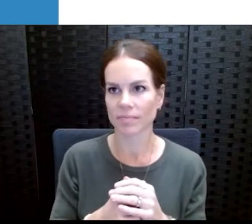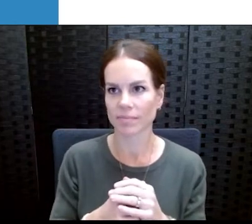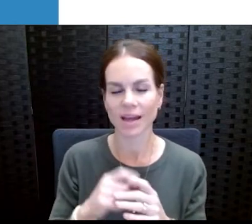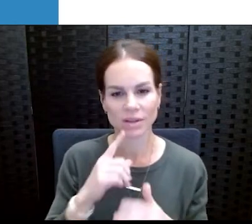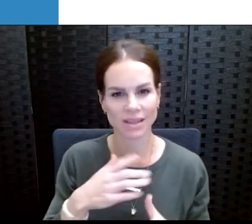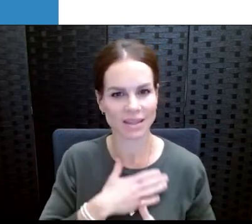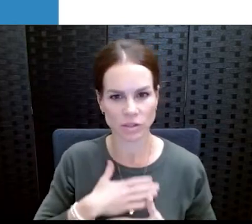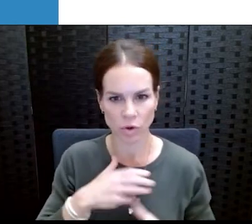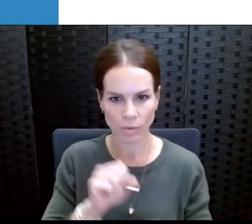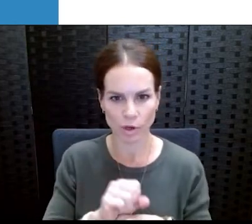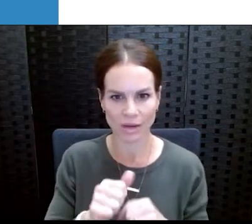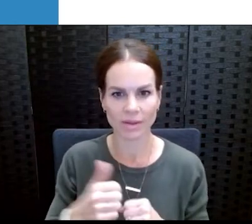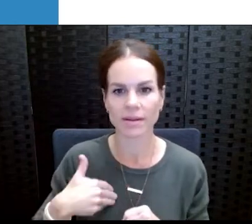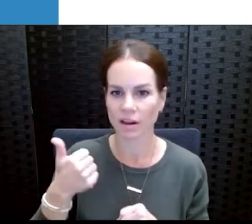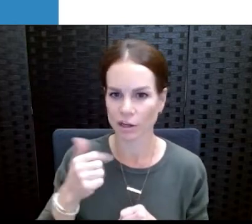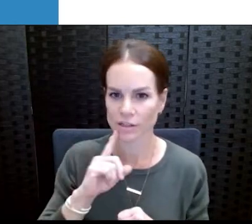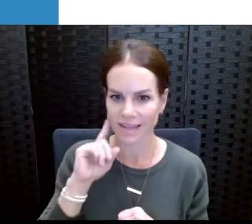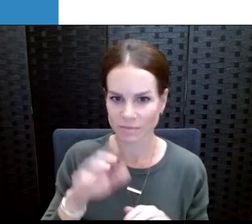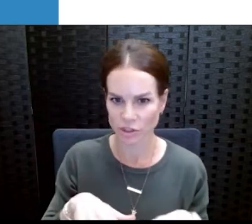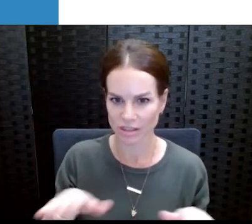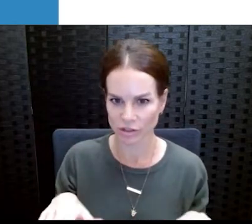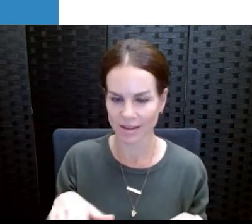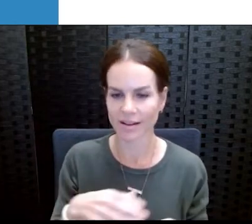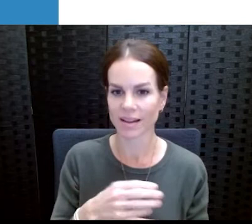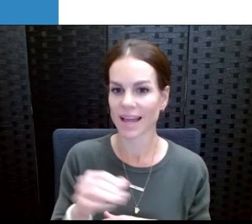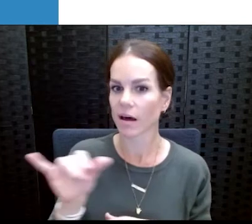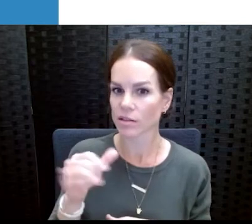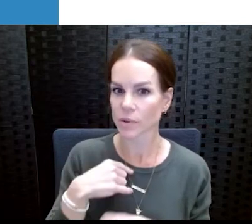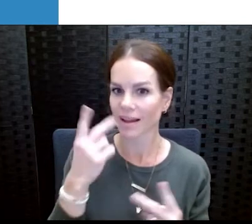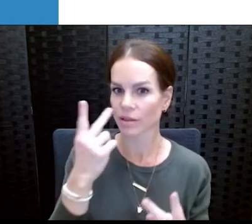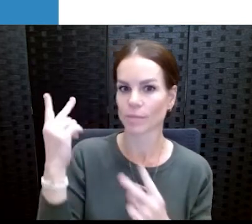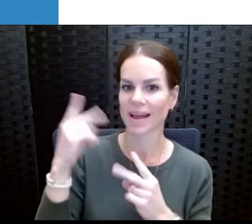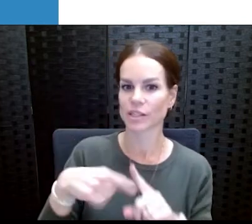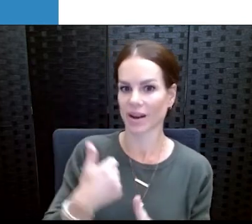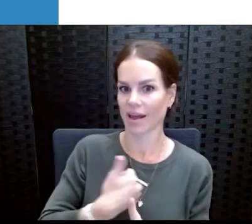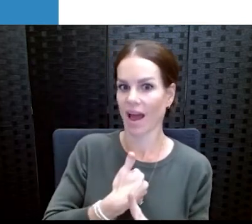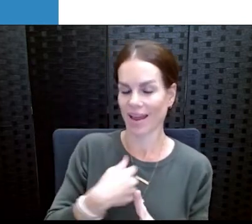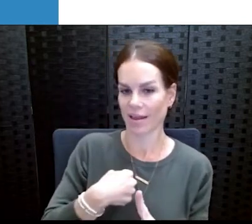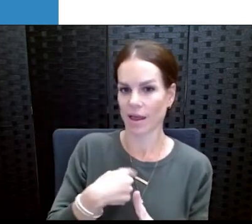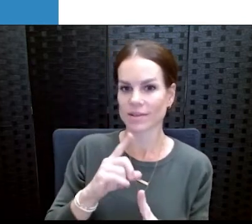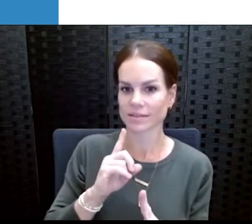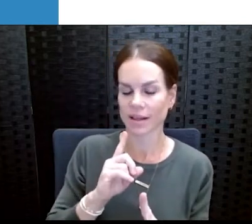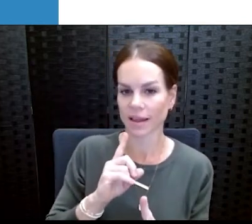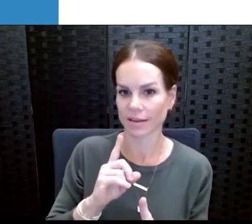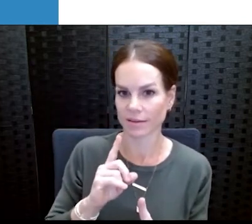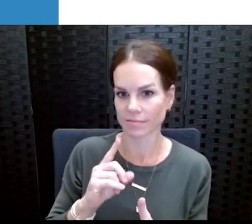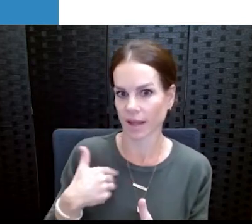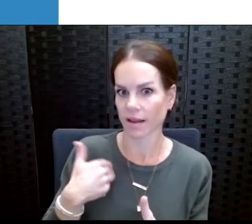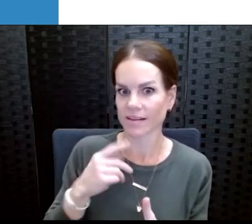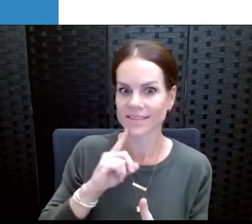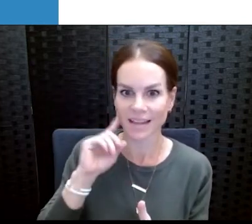adult, I enjoy working with younger deaf children. And also I look back to